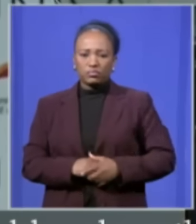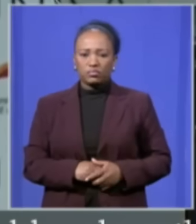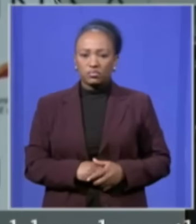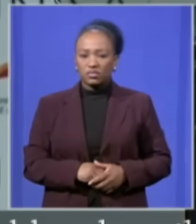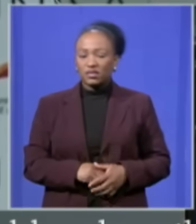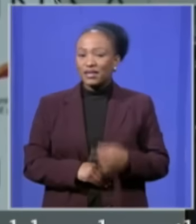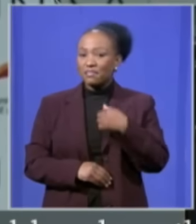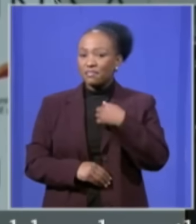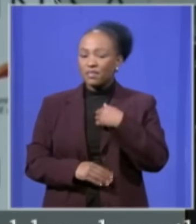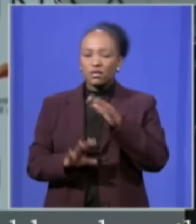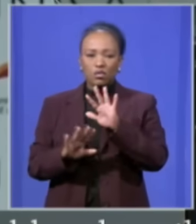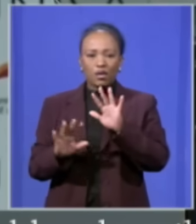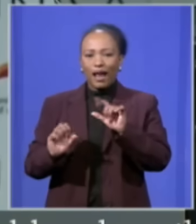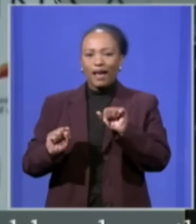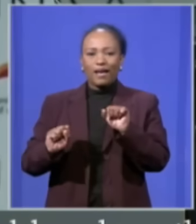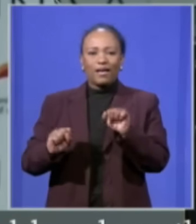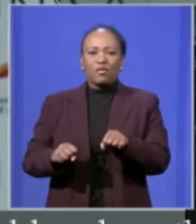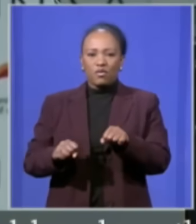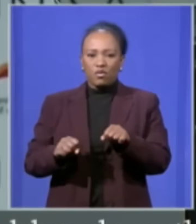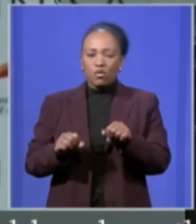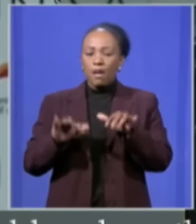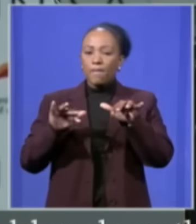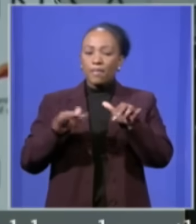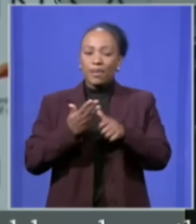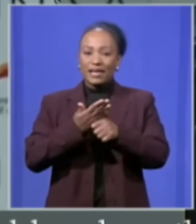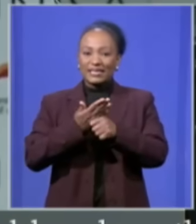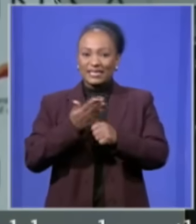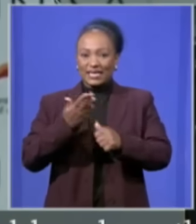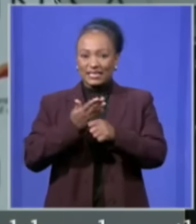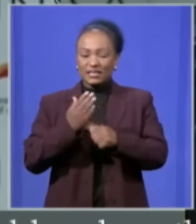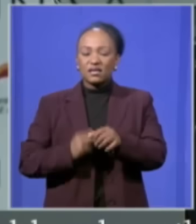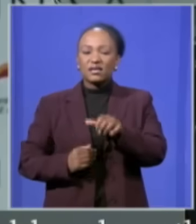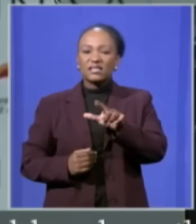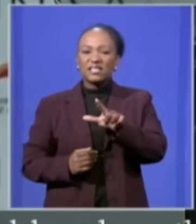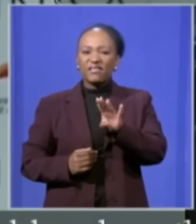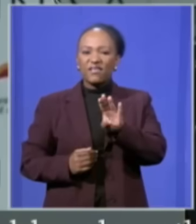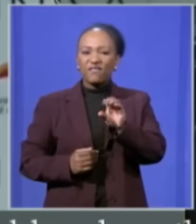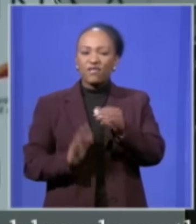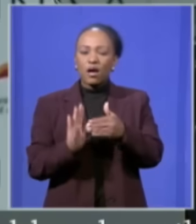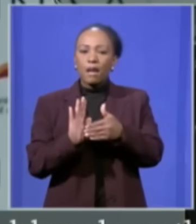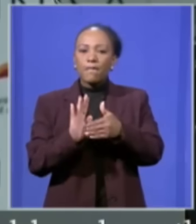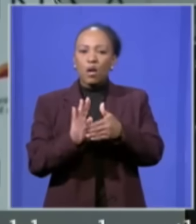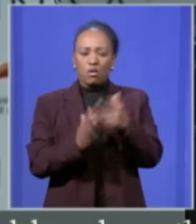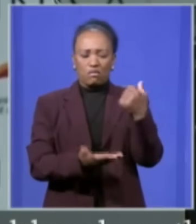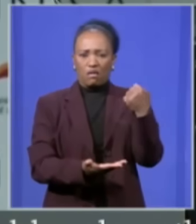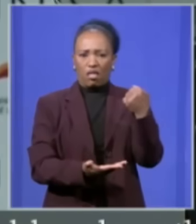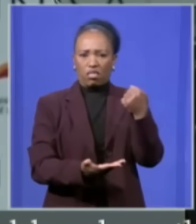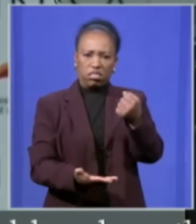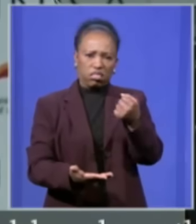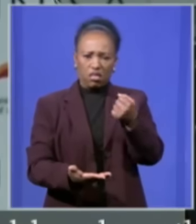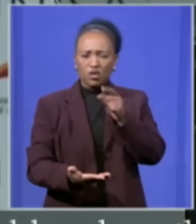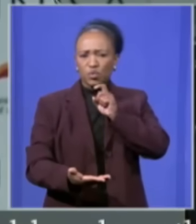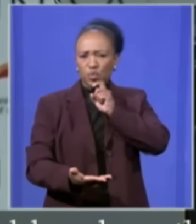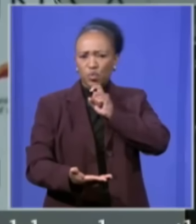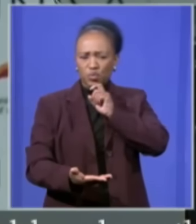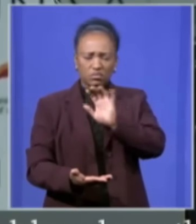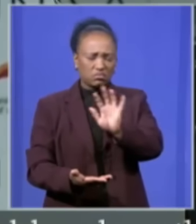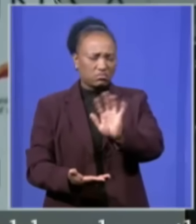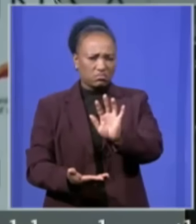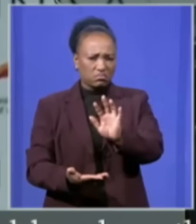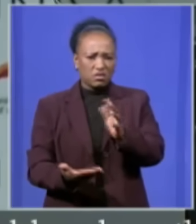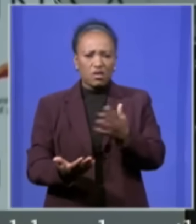the taxpayers' money that amounts to 740 million rand to be utilized. We can have this